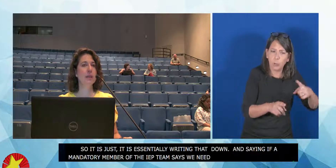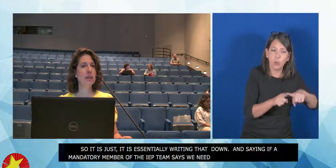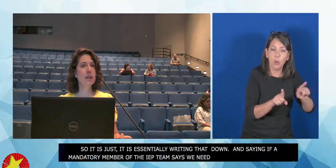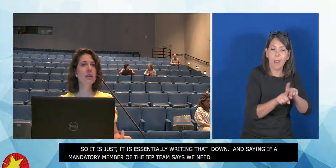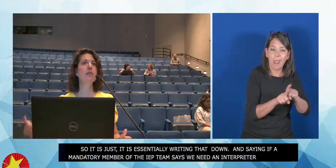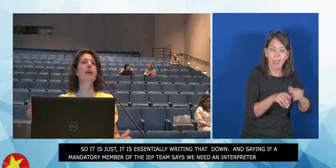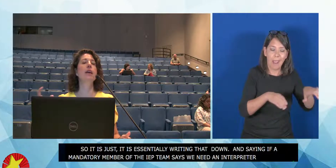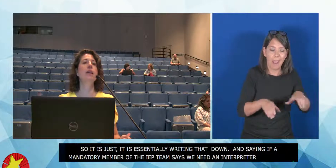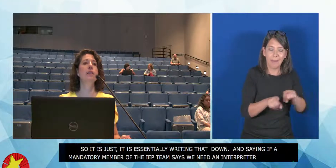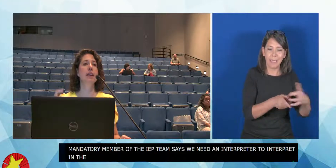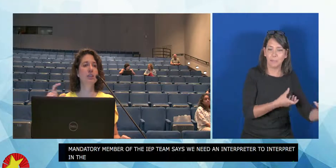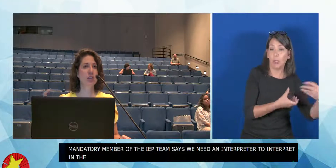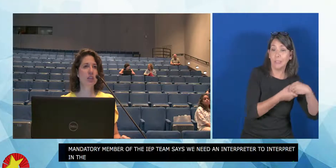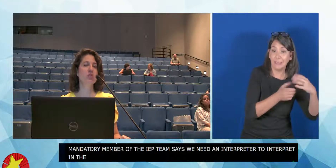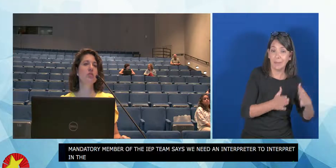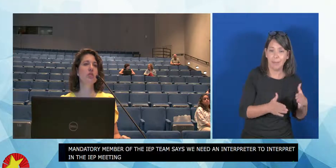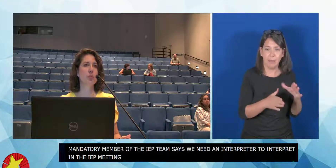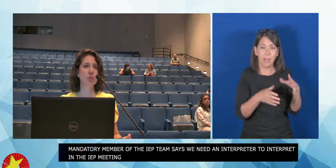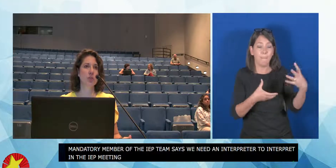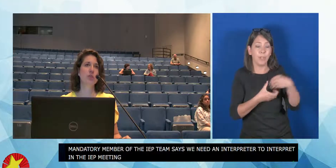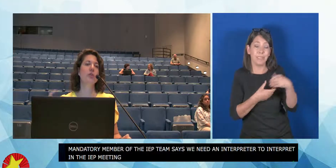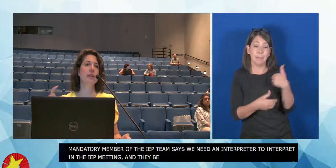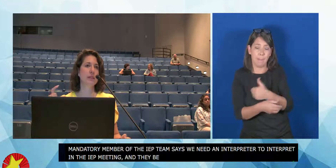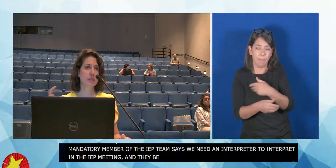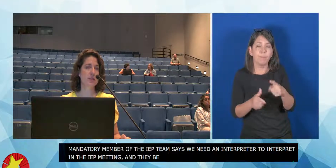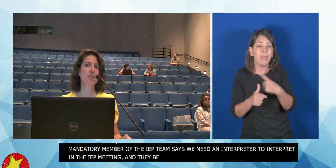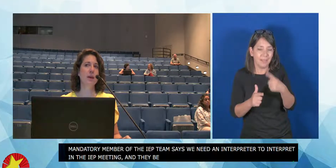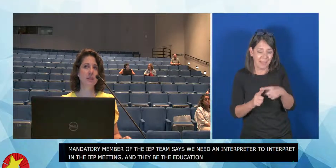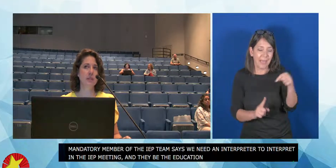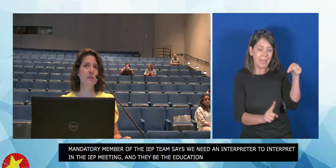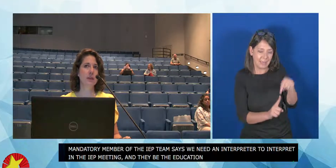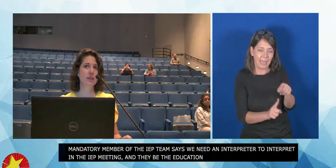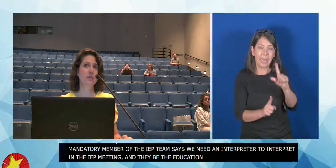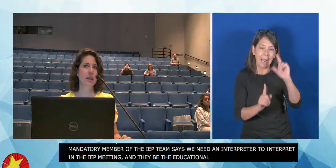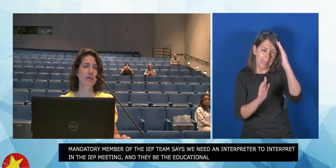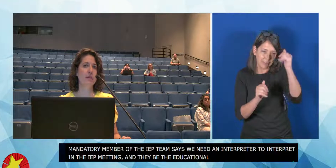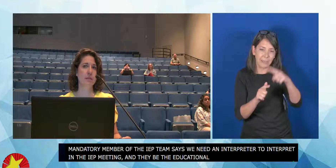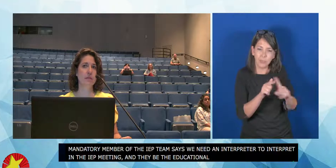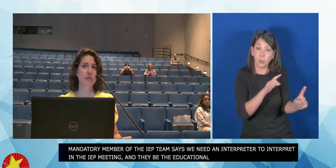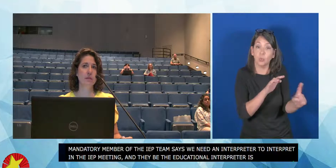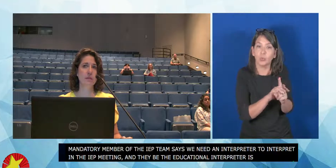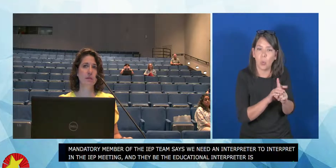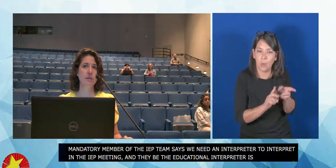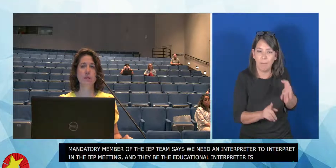IEP meeting, then the educational interpreter is expected to be at the meeting.